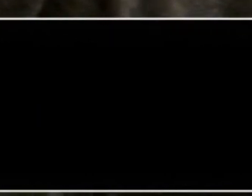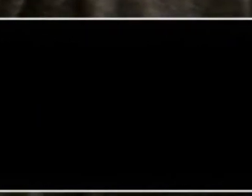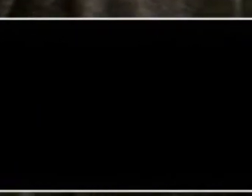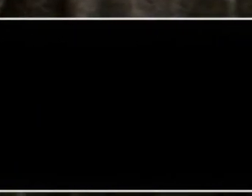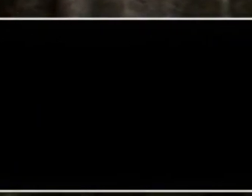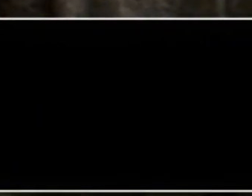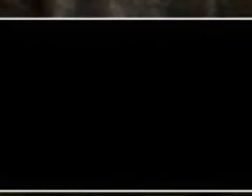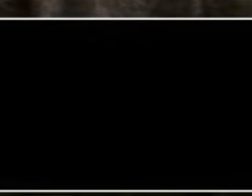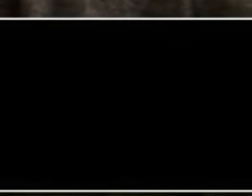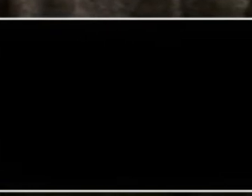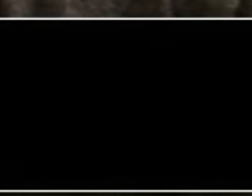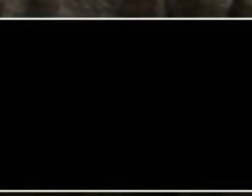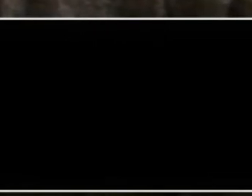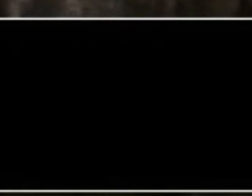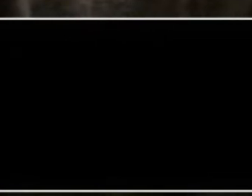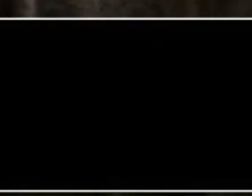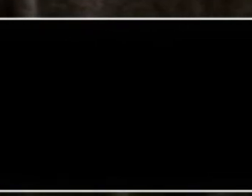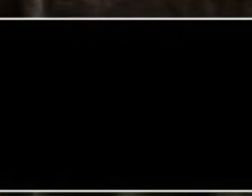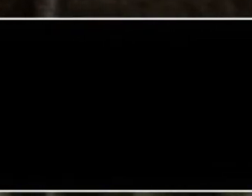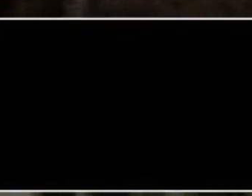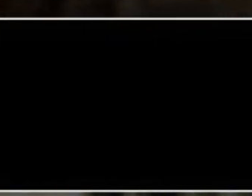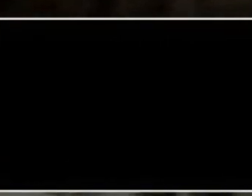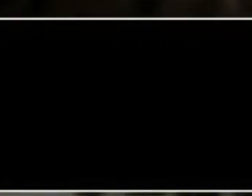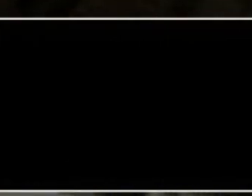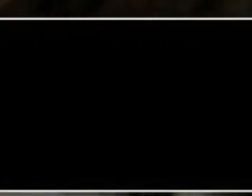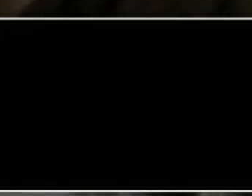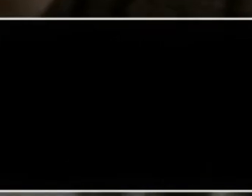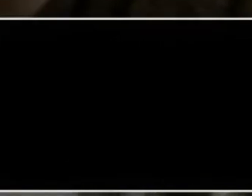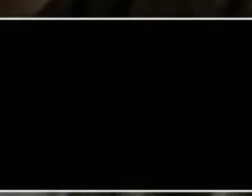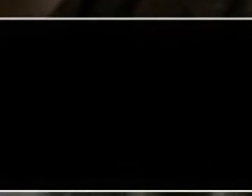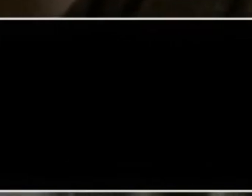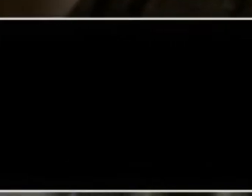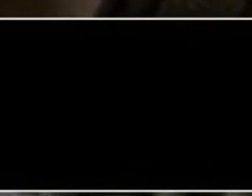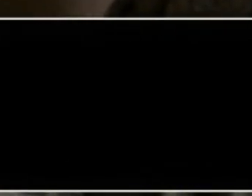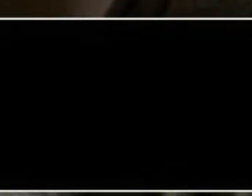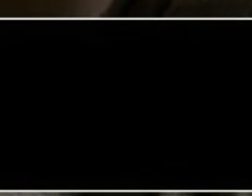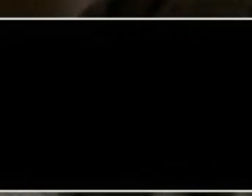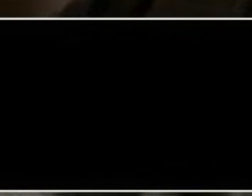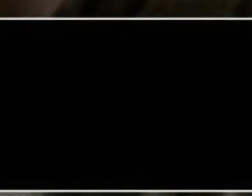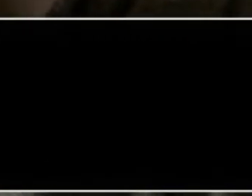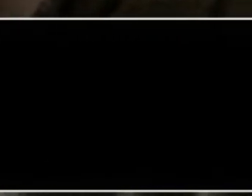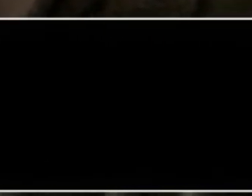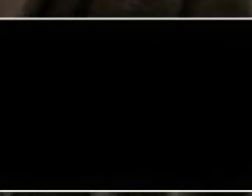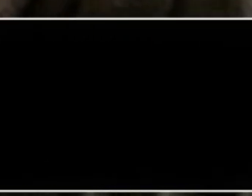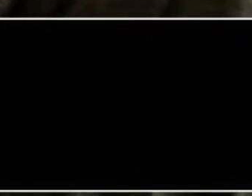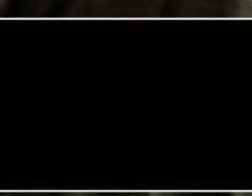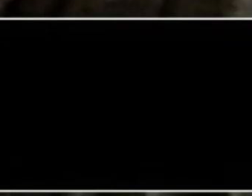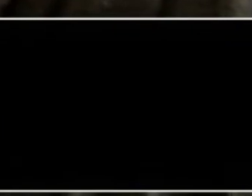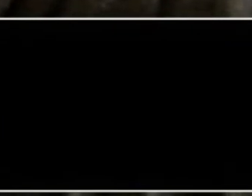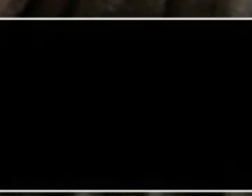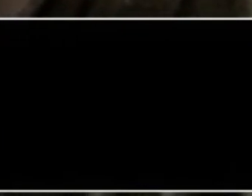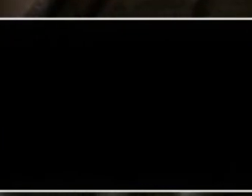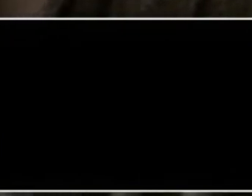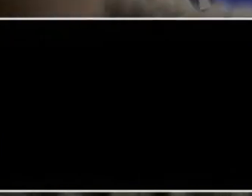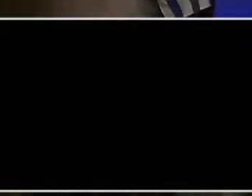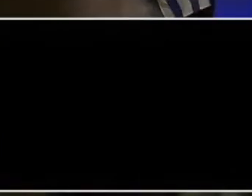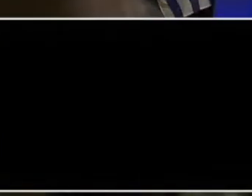Badger, can you make them hear me? They can hear you. I can hear you, Premier. I was muted.